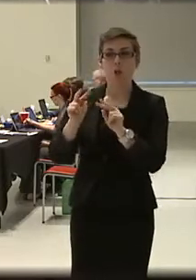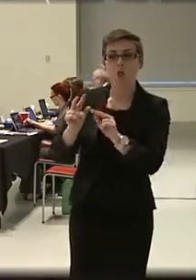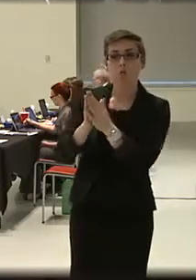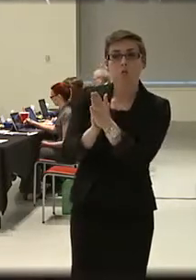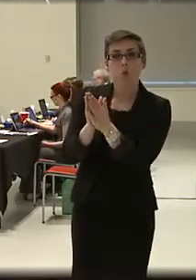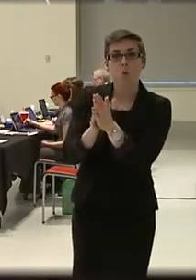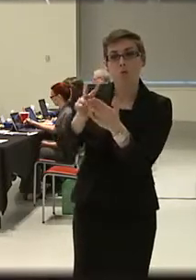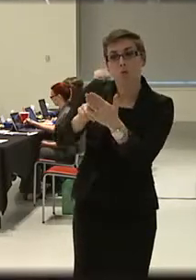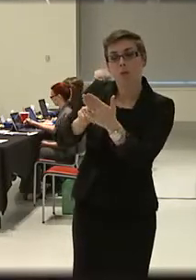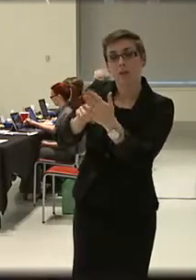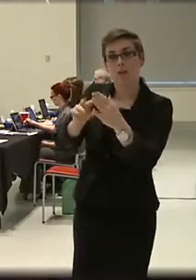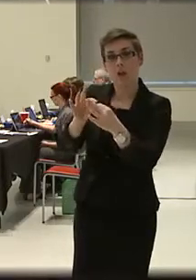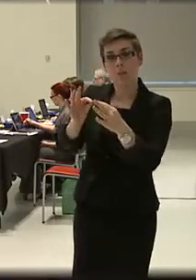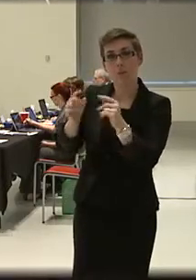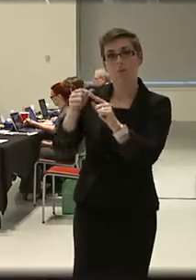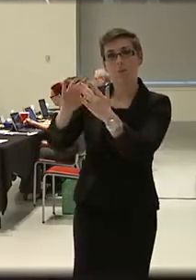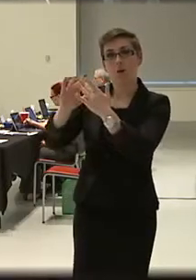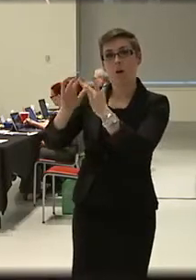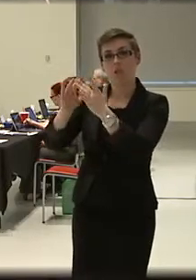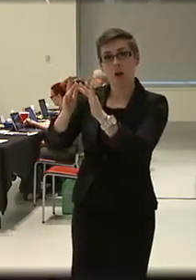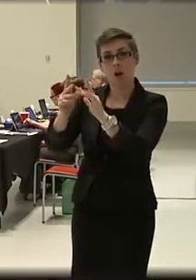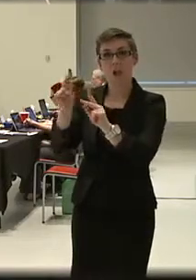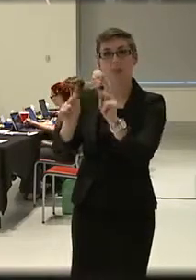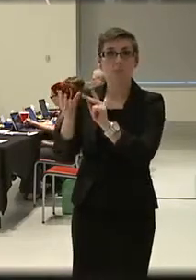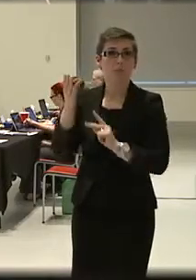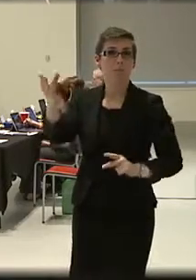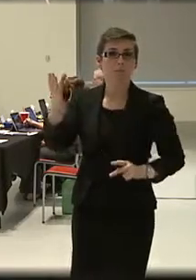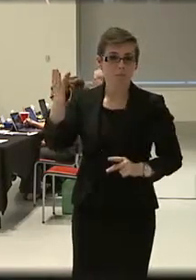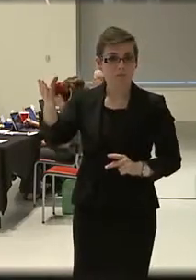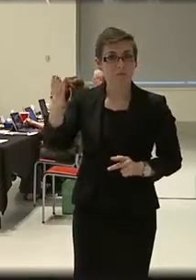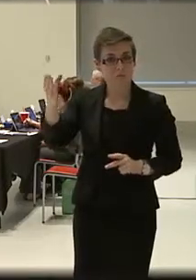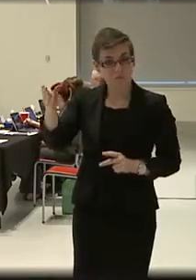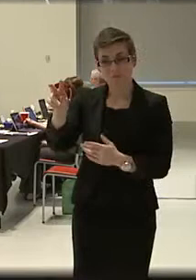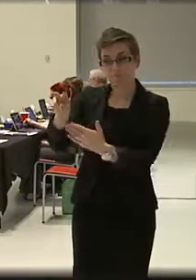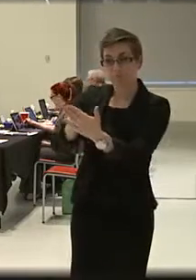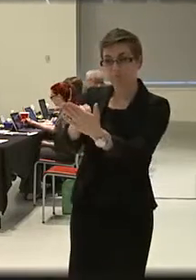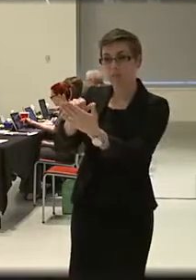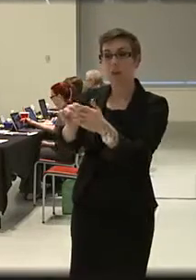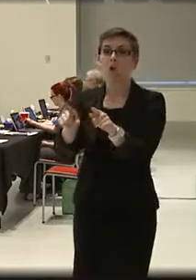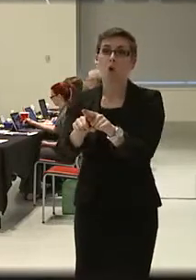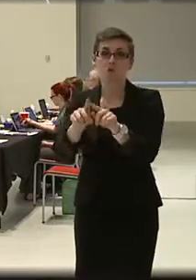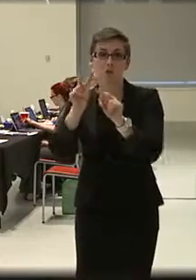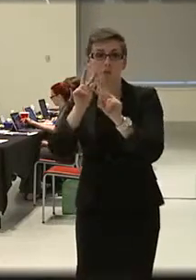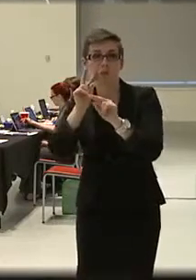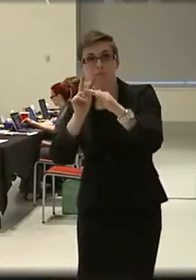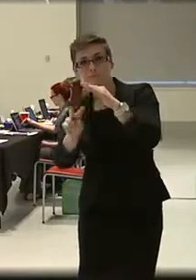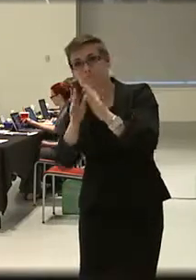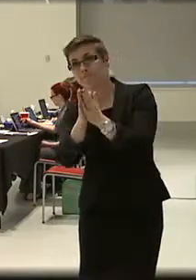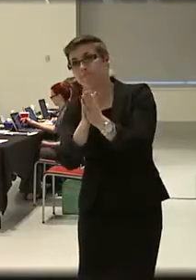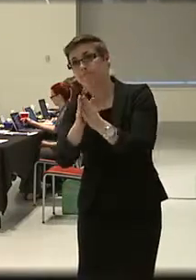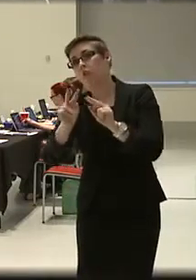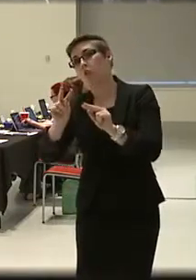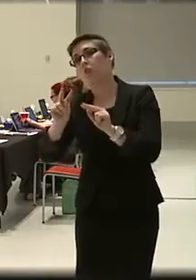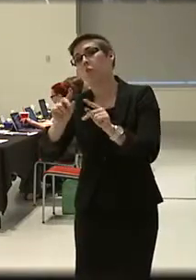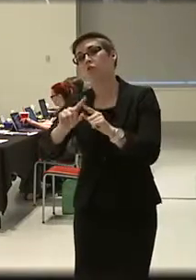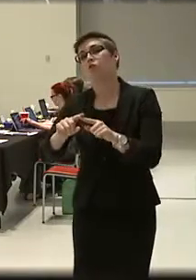us online submit. And look forward to working with the task force when we meet